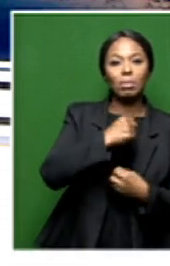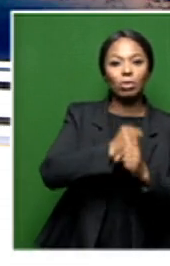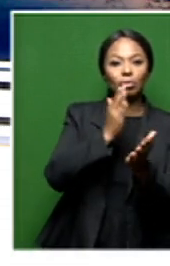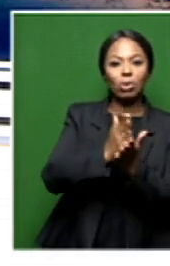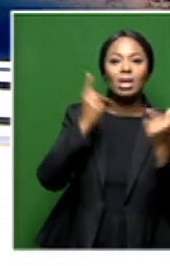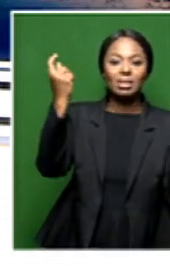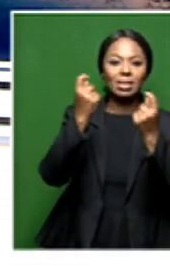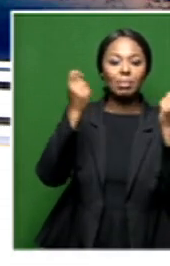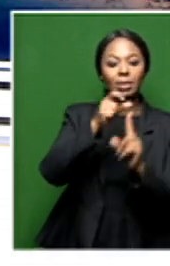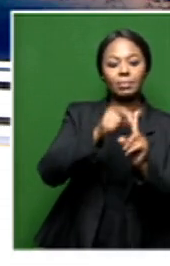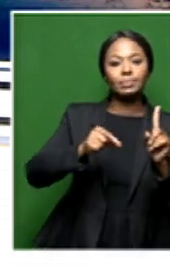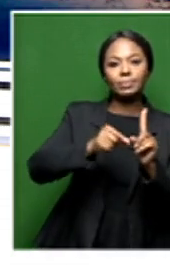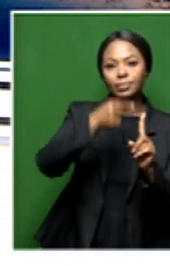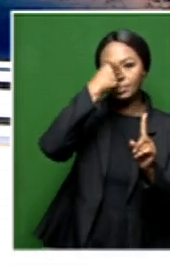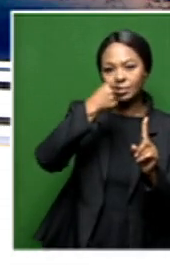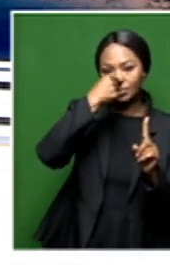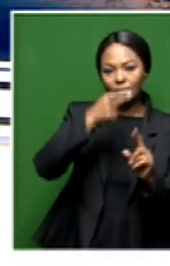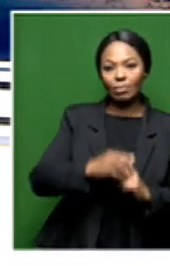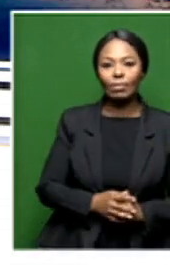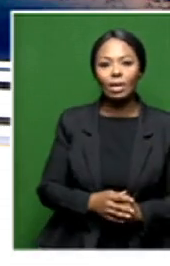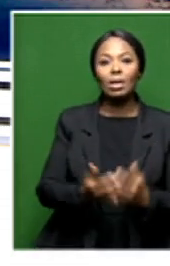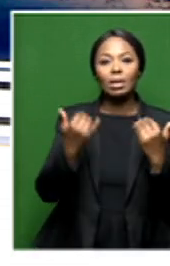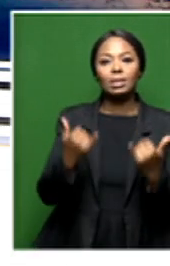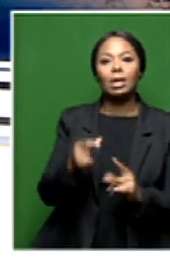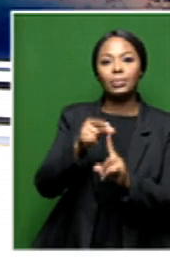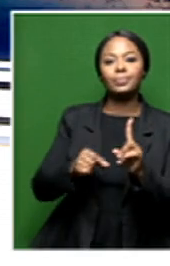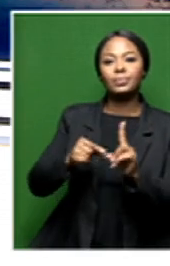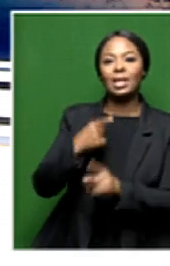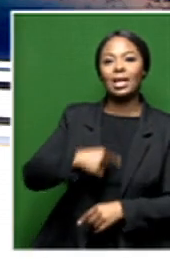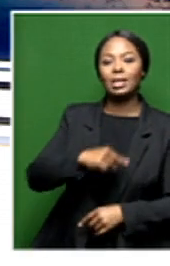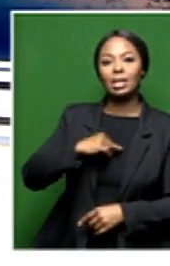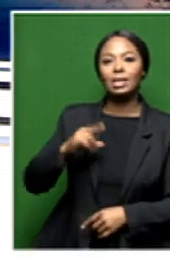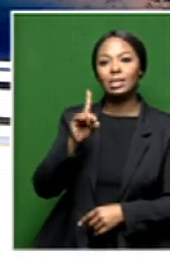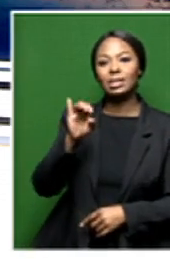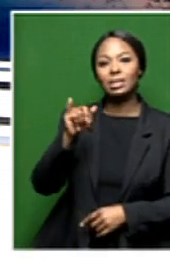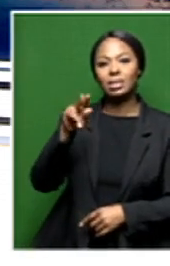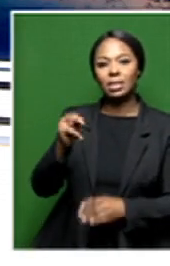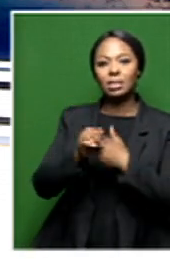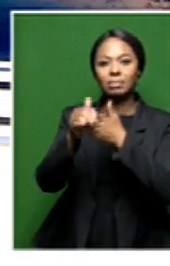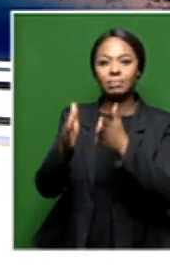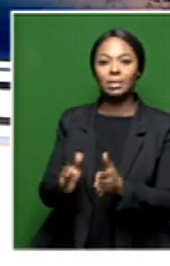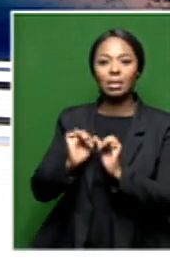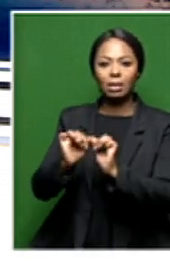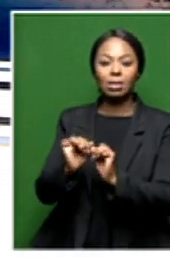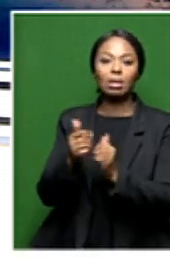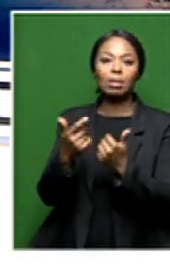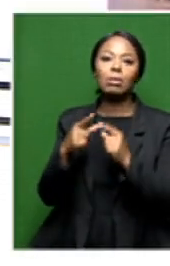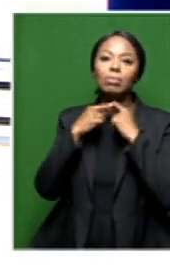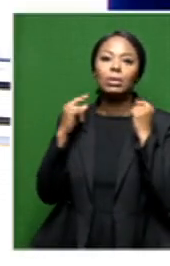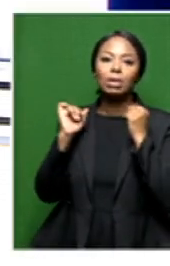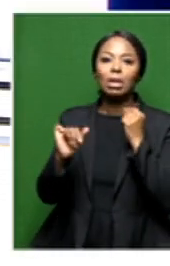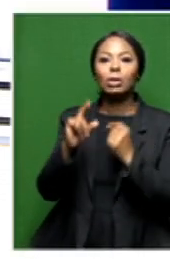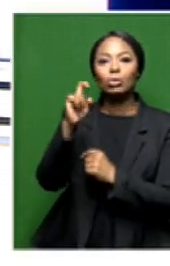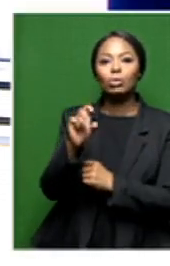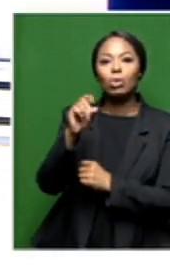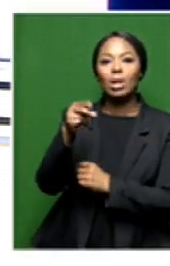be celebrated by Johannesburgers. And we're now joined by Anglican Dean of Johannesburg, Reverend Xolani, who joins us more on the series of